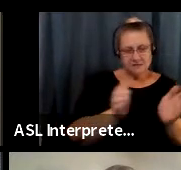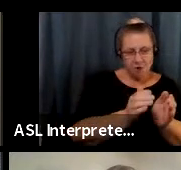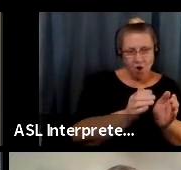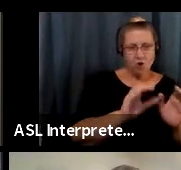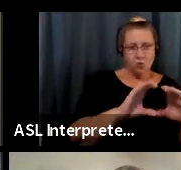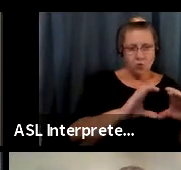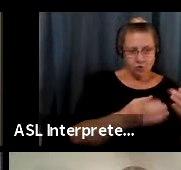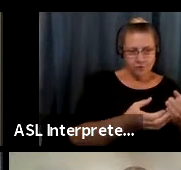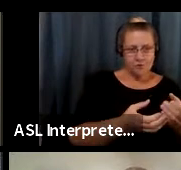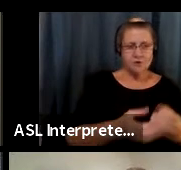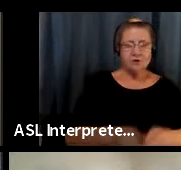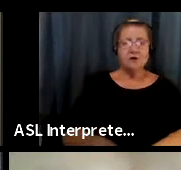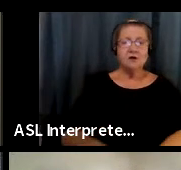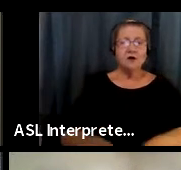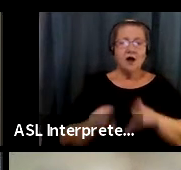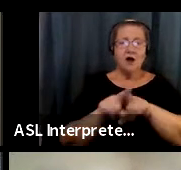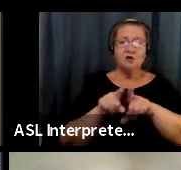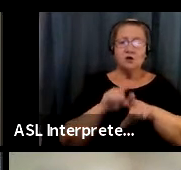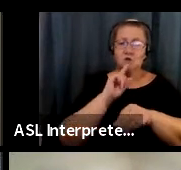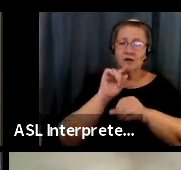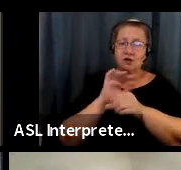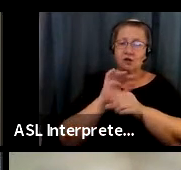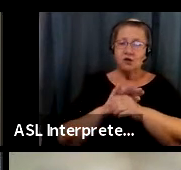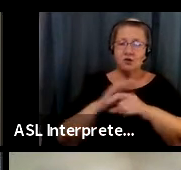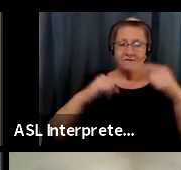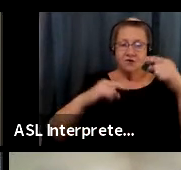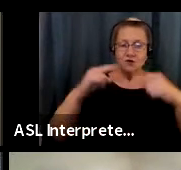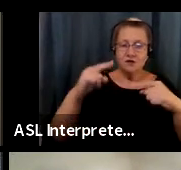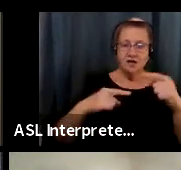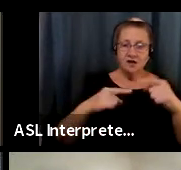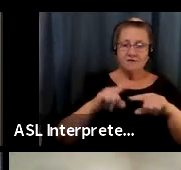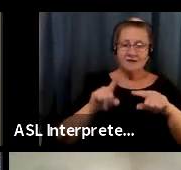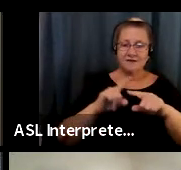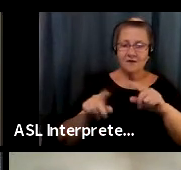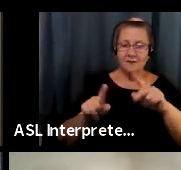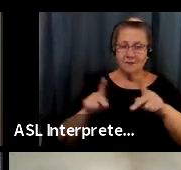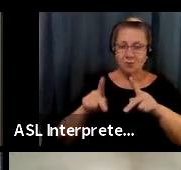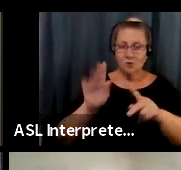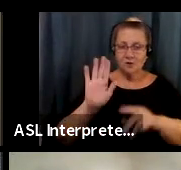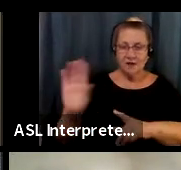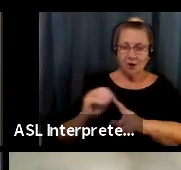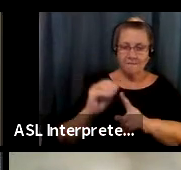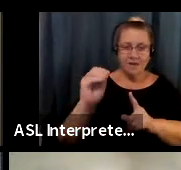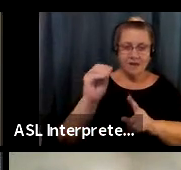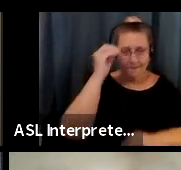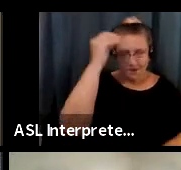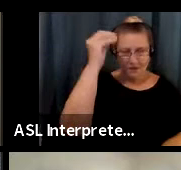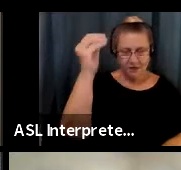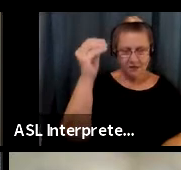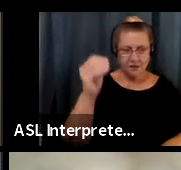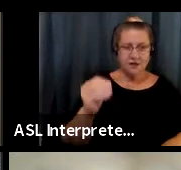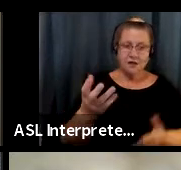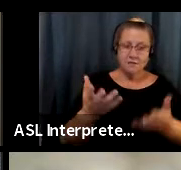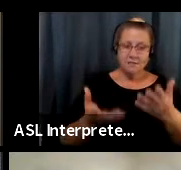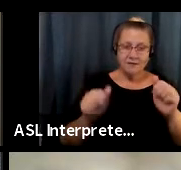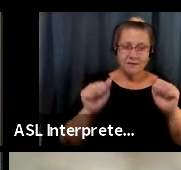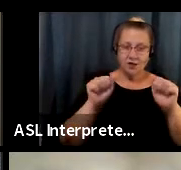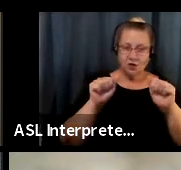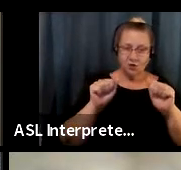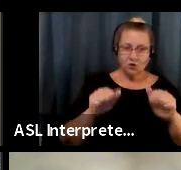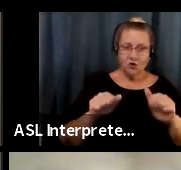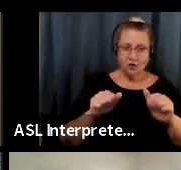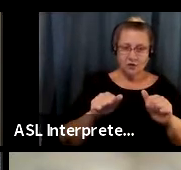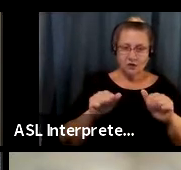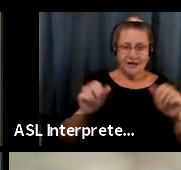that to ensure the diversity of voices that are heard, there could be facilitation to really